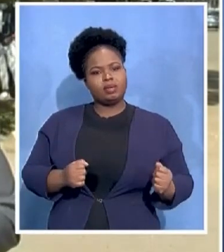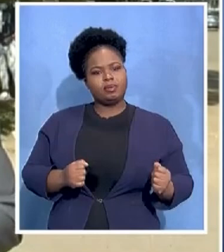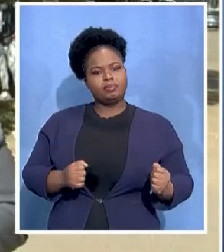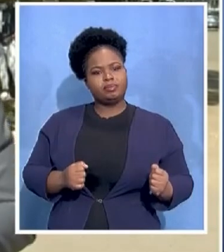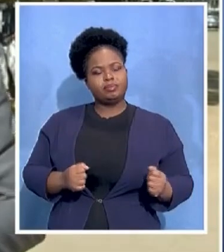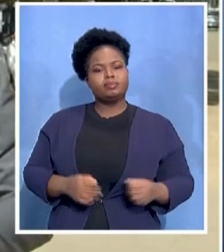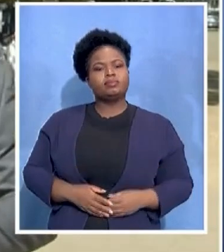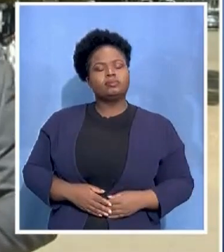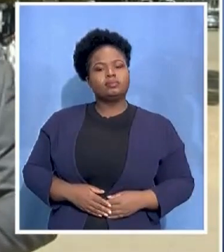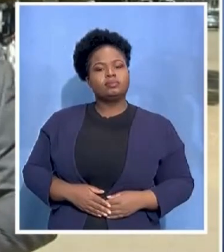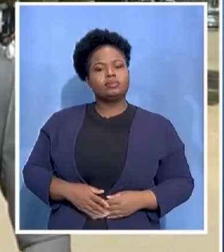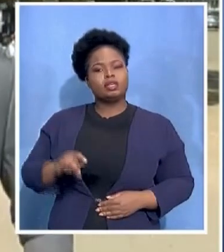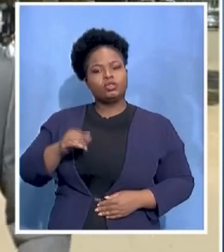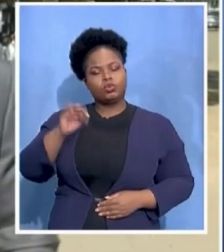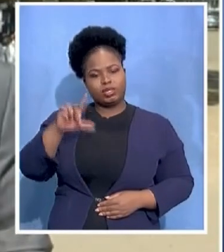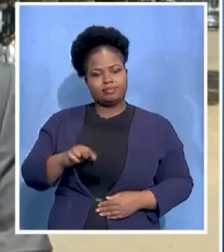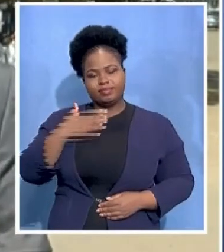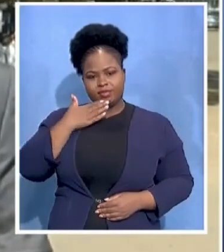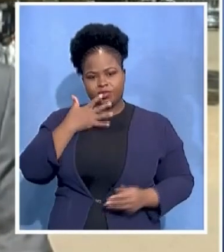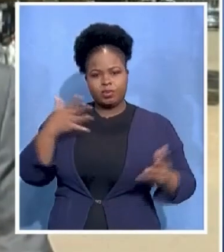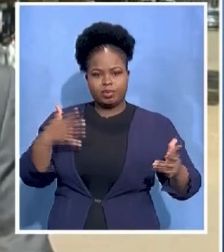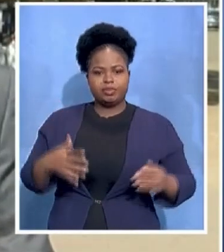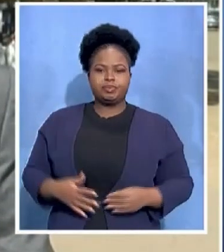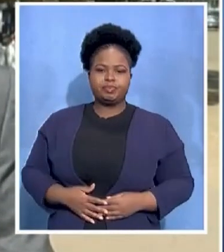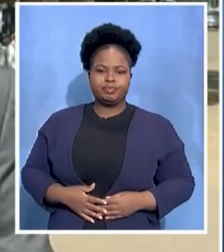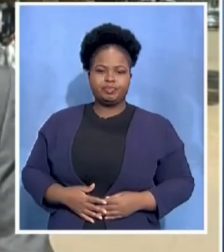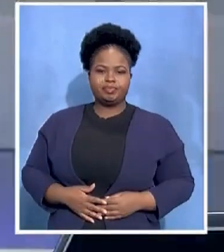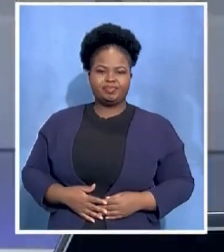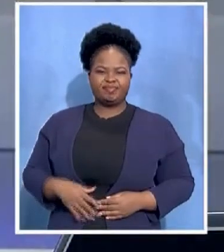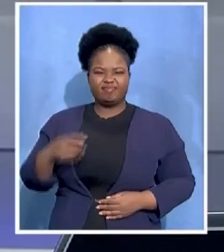for your reporting. We'll check back with you a little later on. We were going to take you to